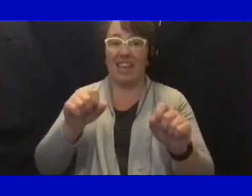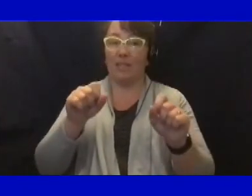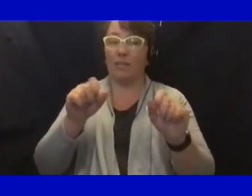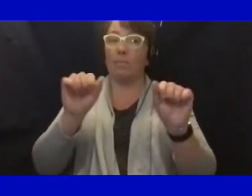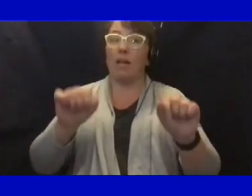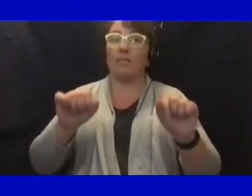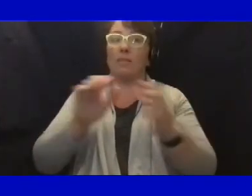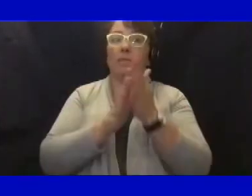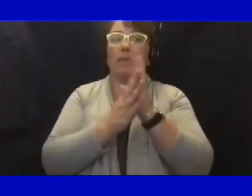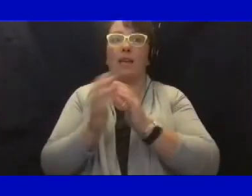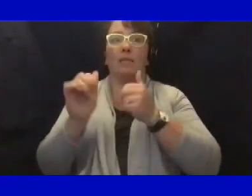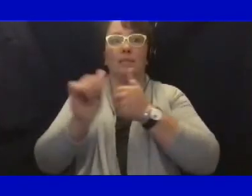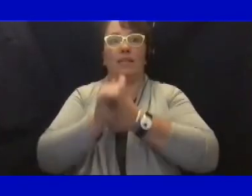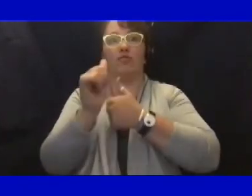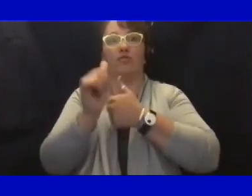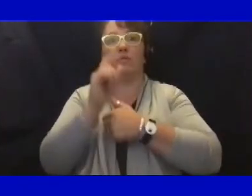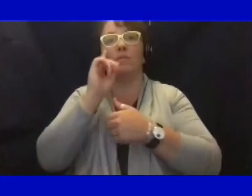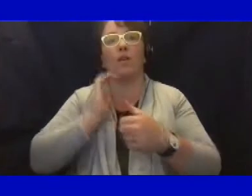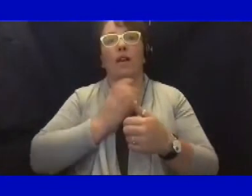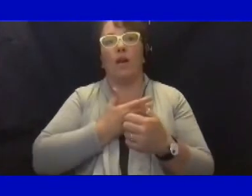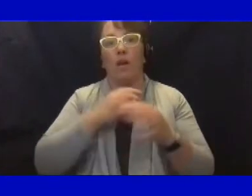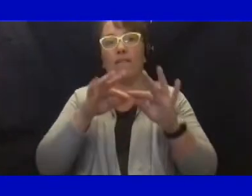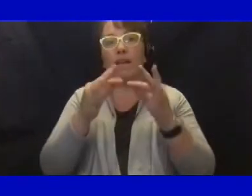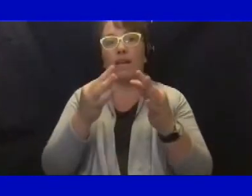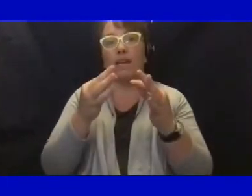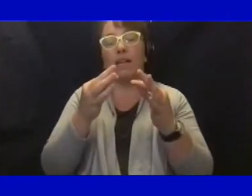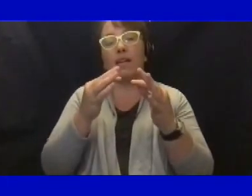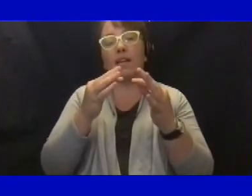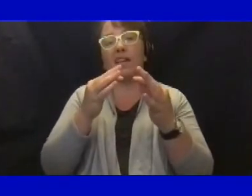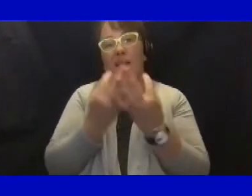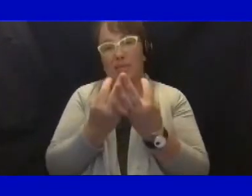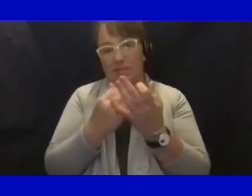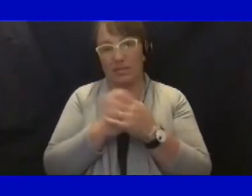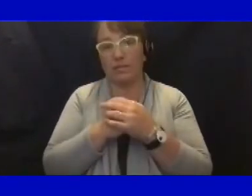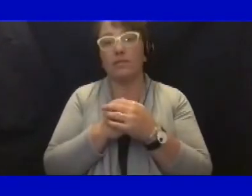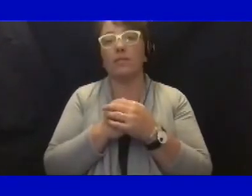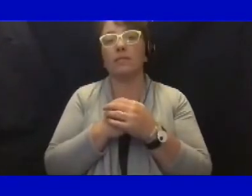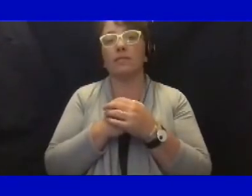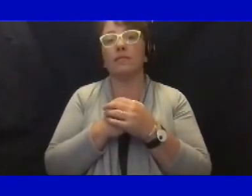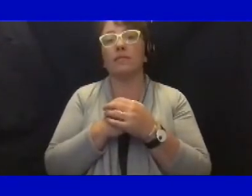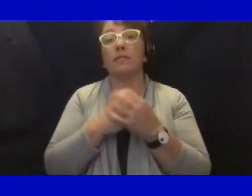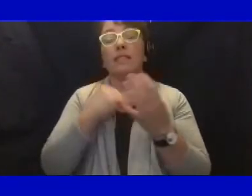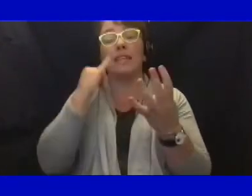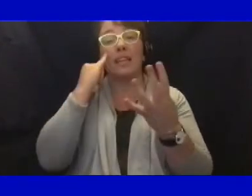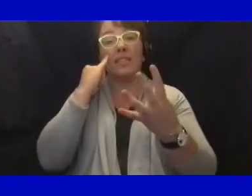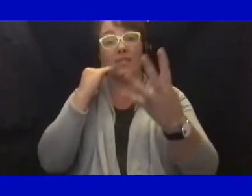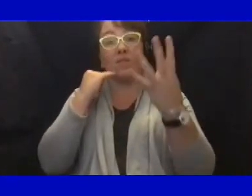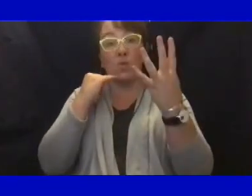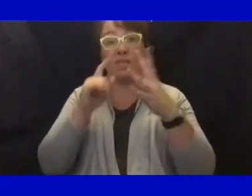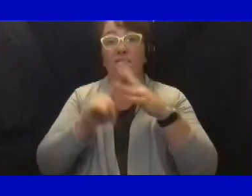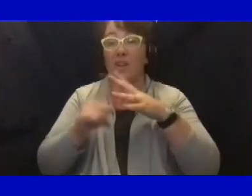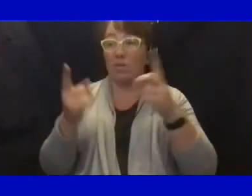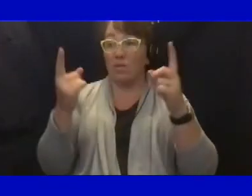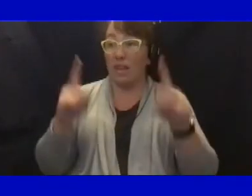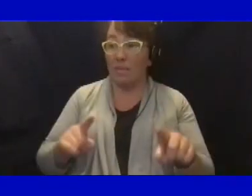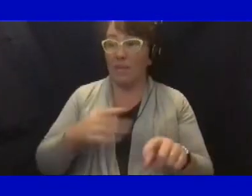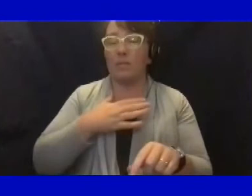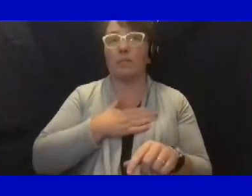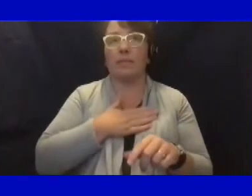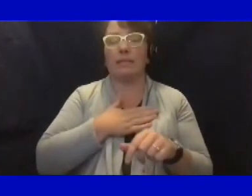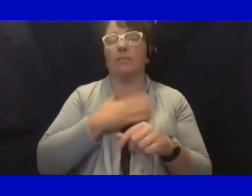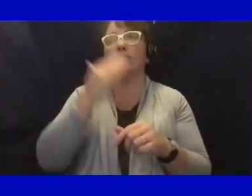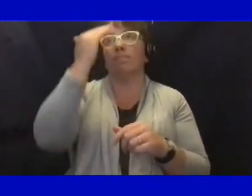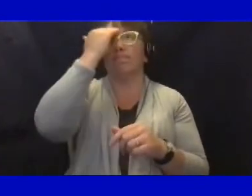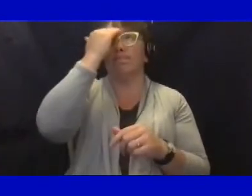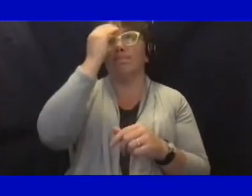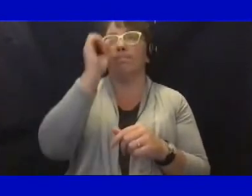Number four, if evacuations are called, please heed them. Number five, please